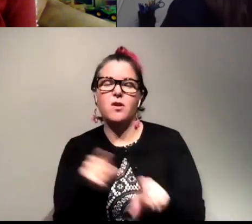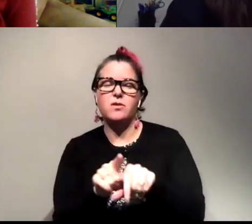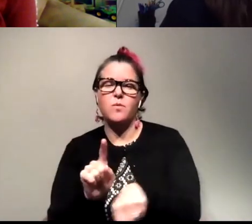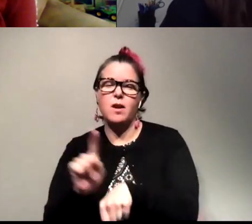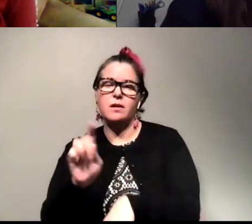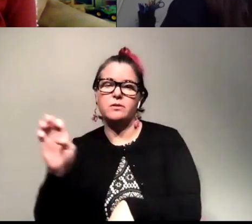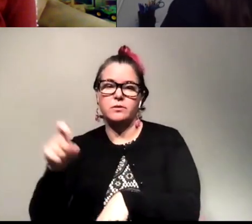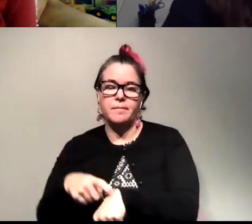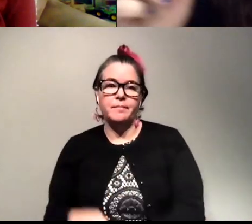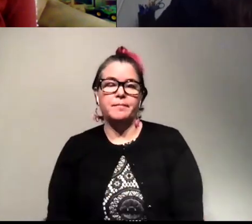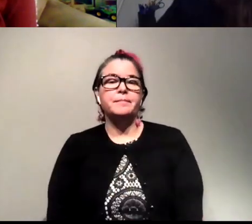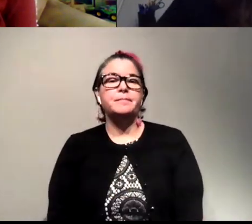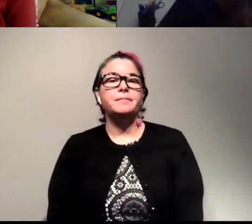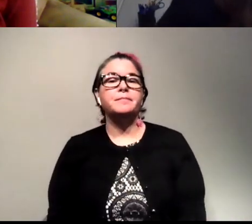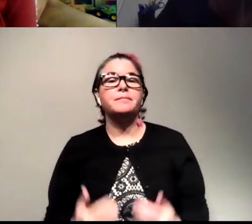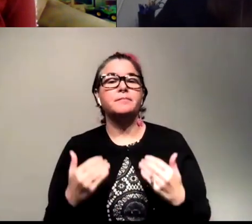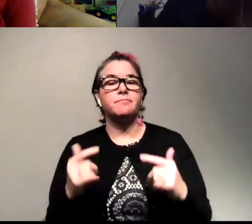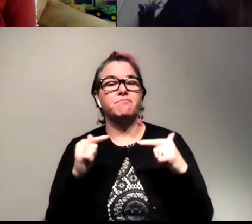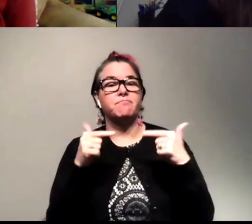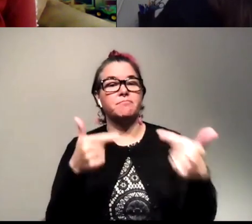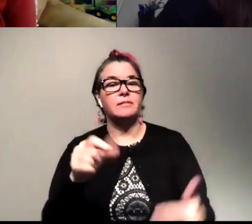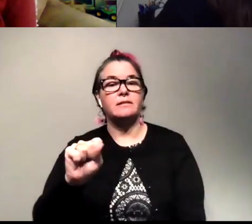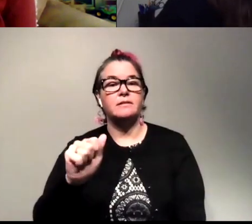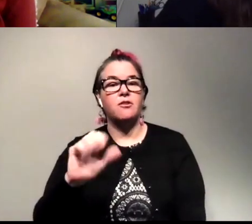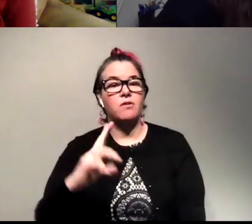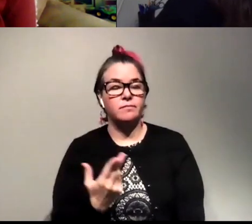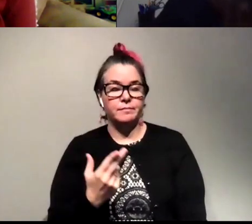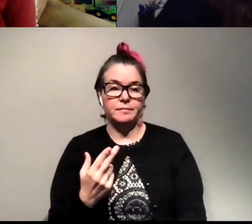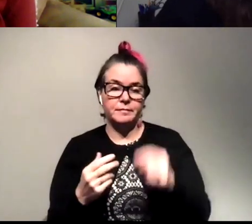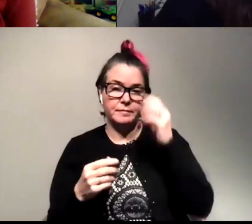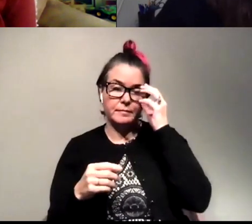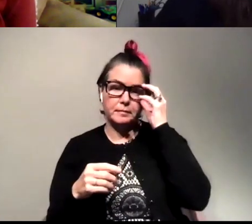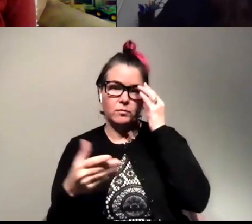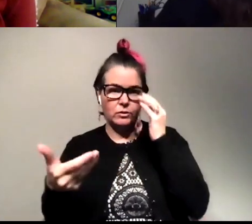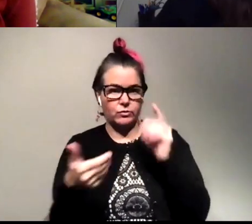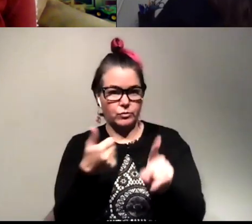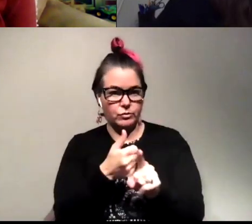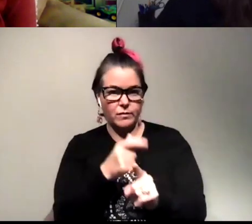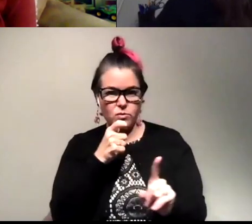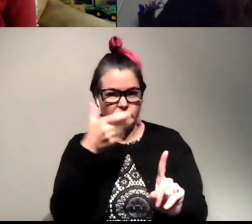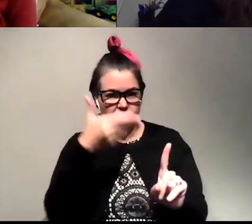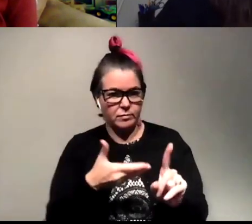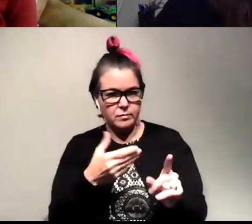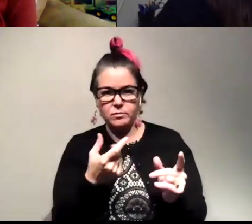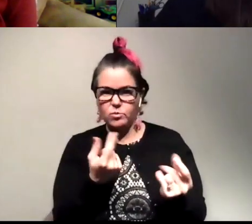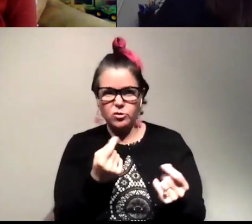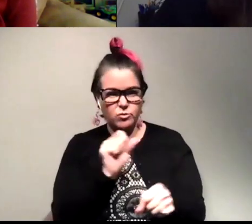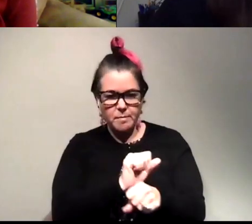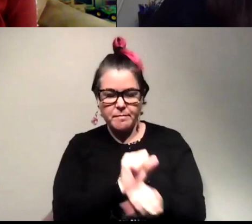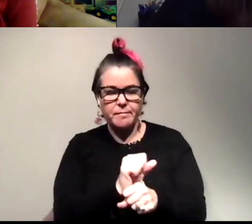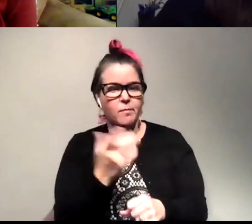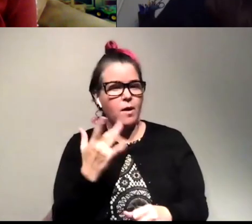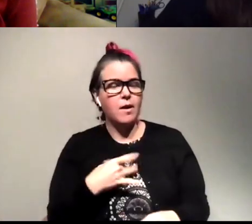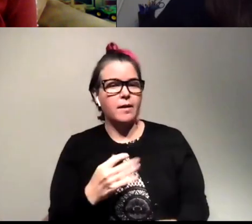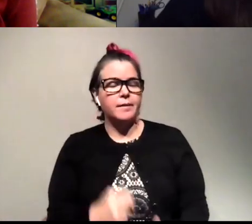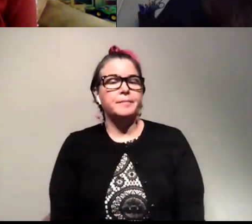p.m. And with that, I'm going to hand it over to Sara so she can introduce herself, say who she is, what she does, and why she likes